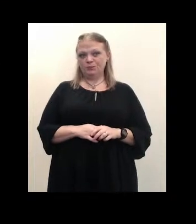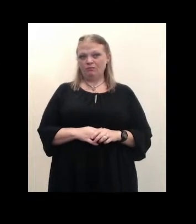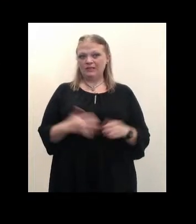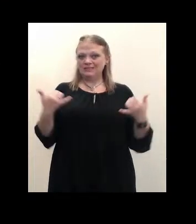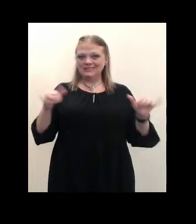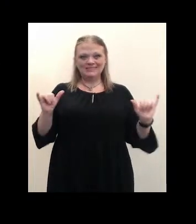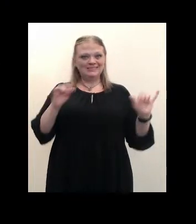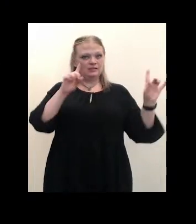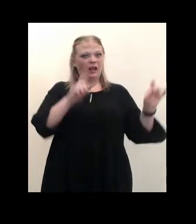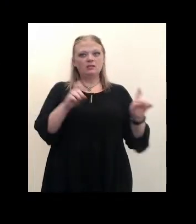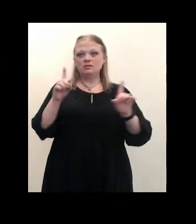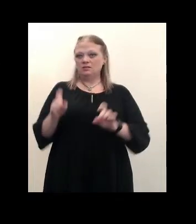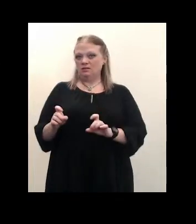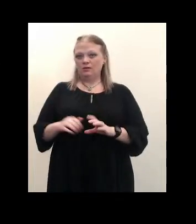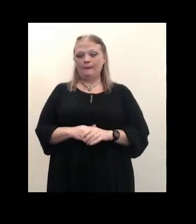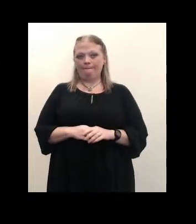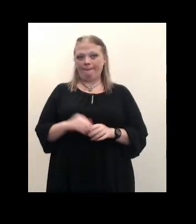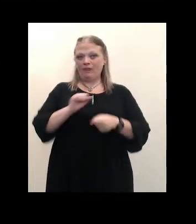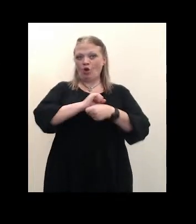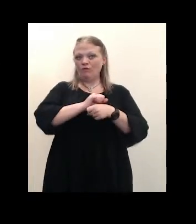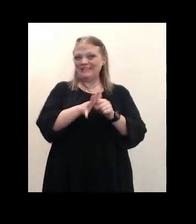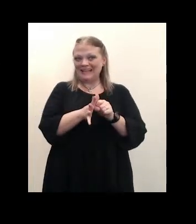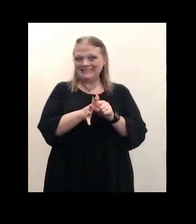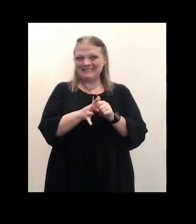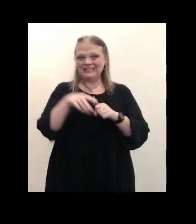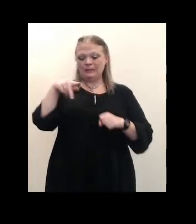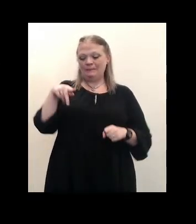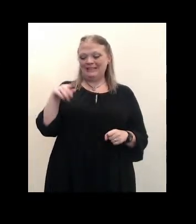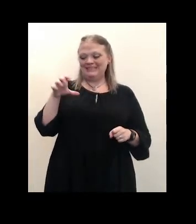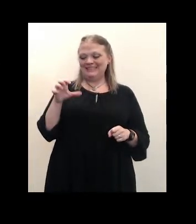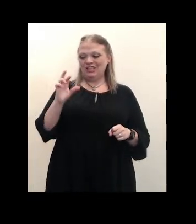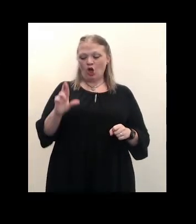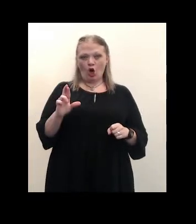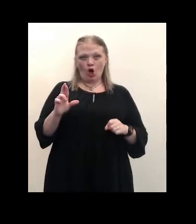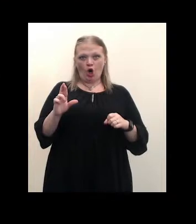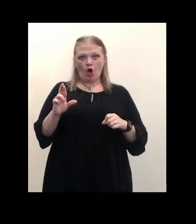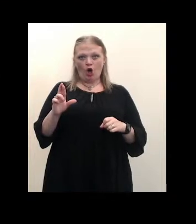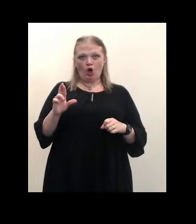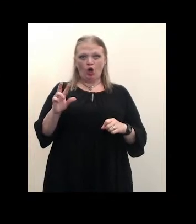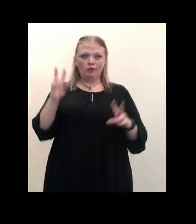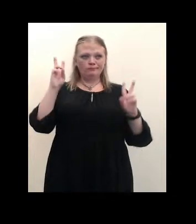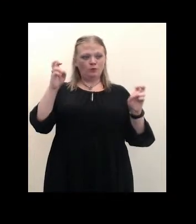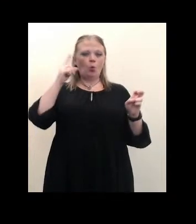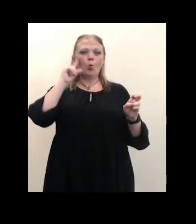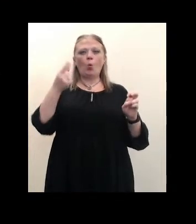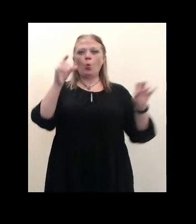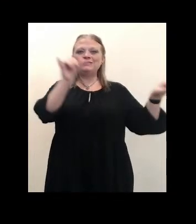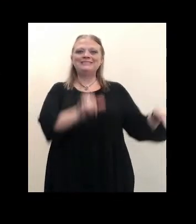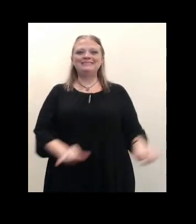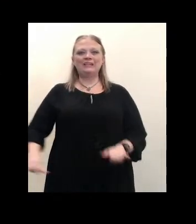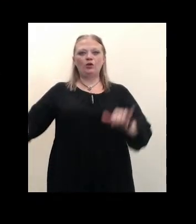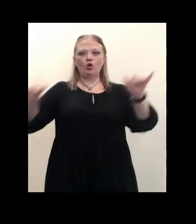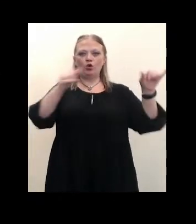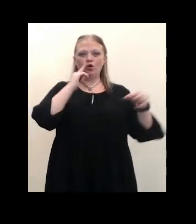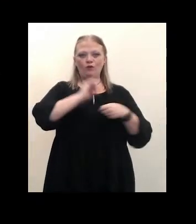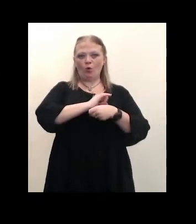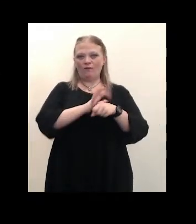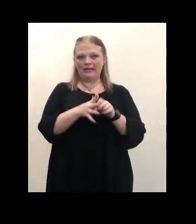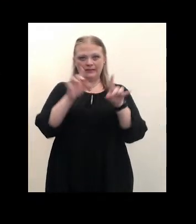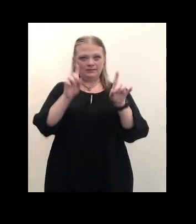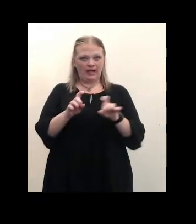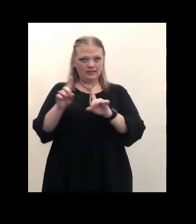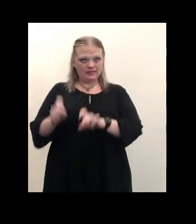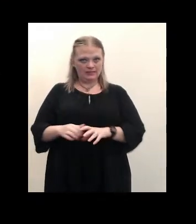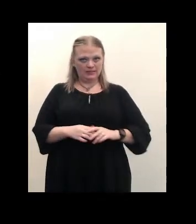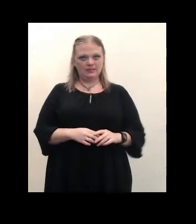testing. COVID-19 PCR testing is the gold standard of COVID-19 tests, and we